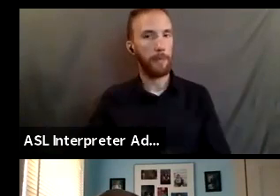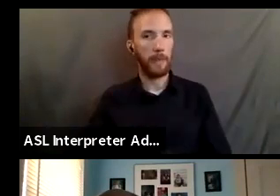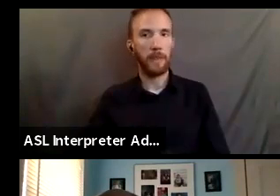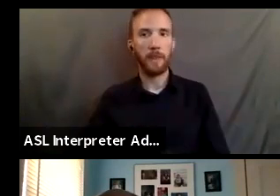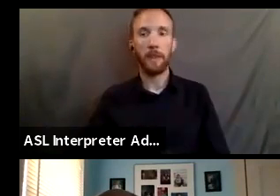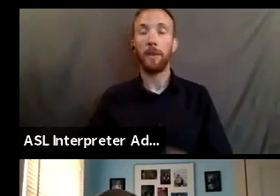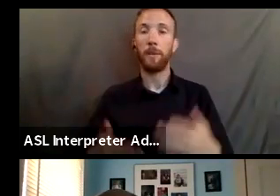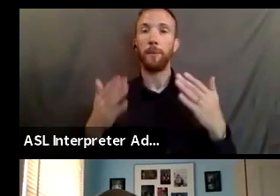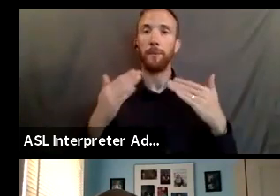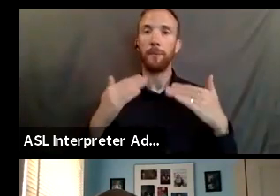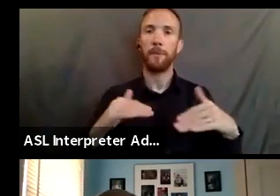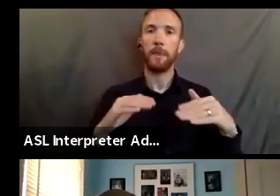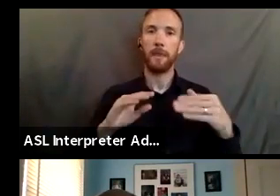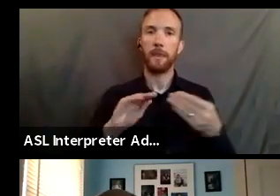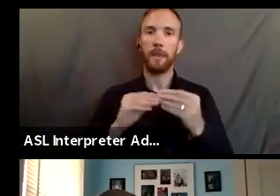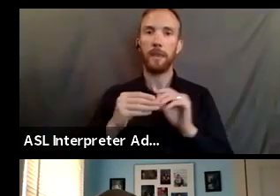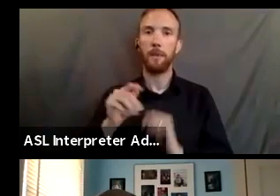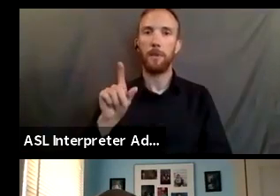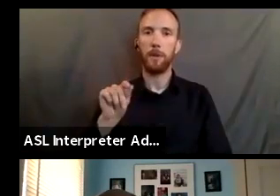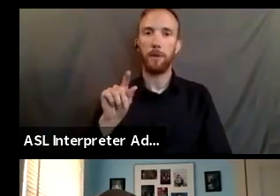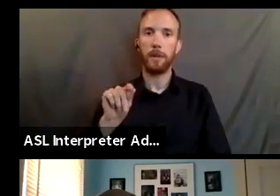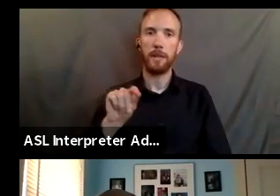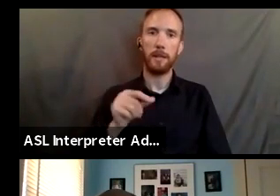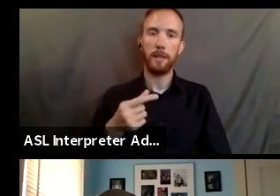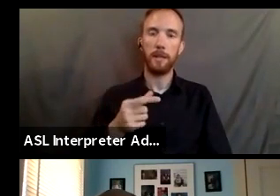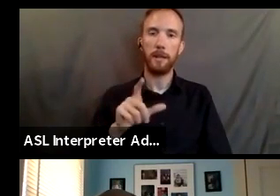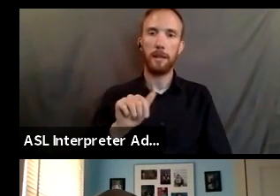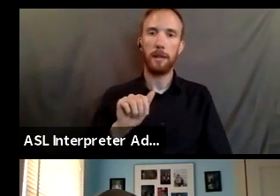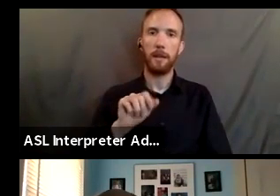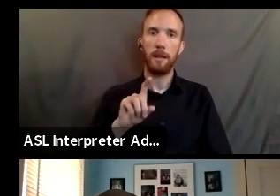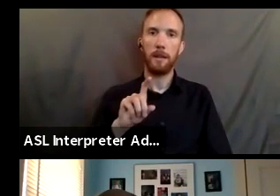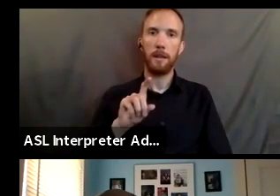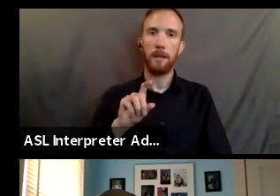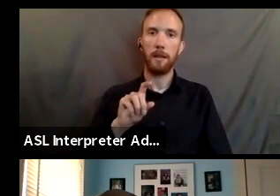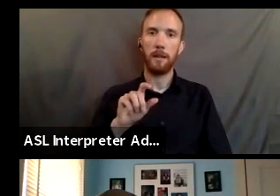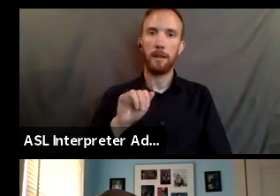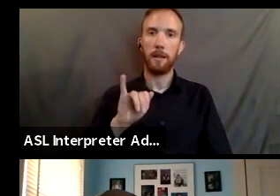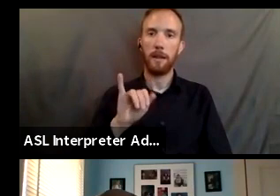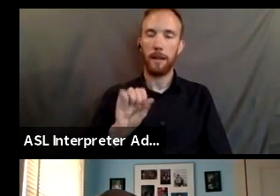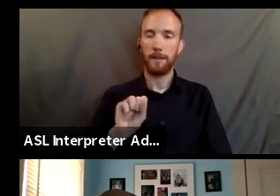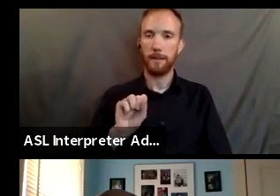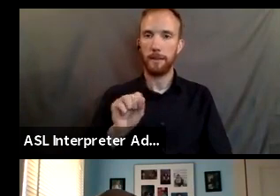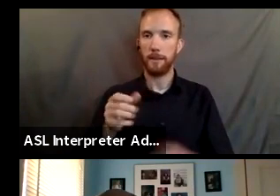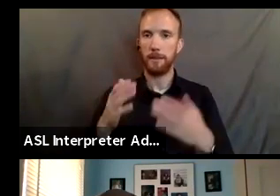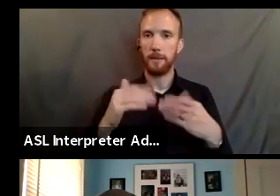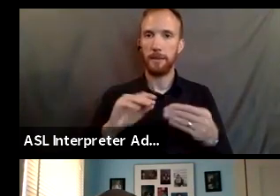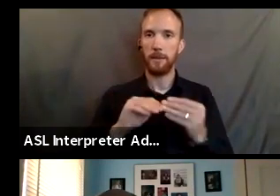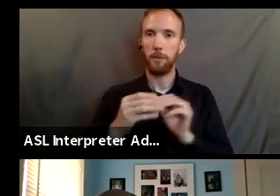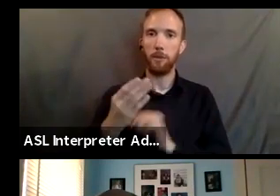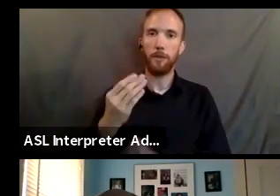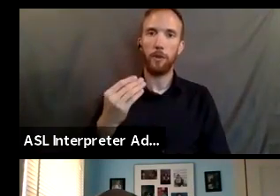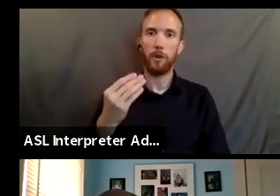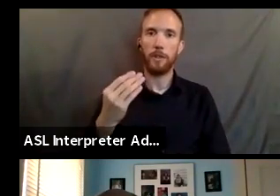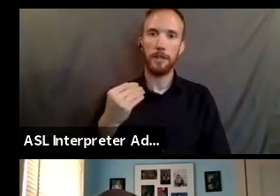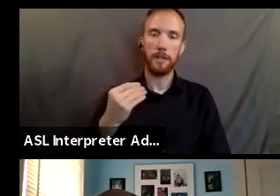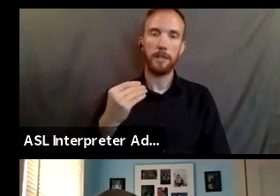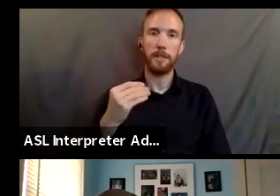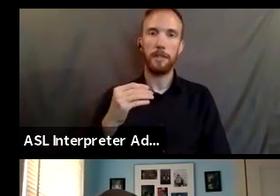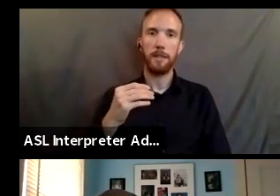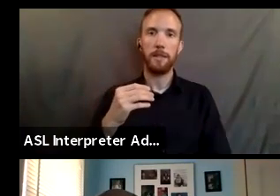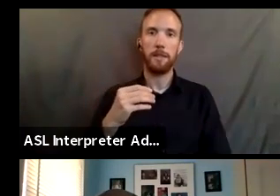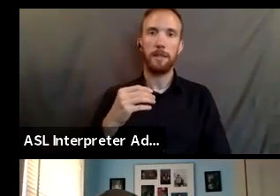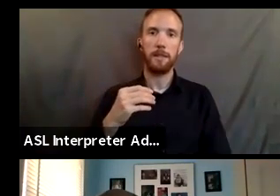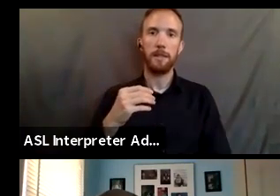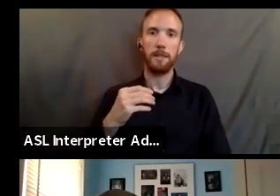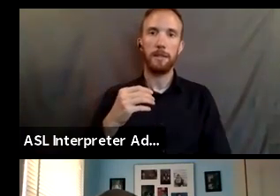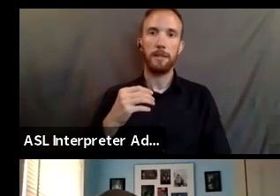speaker mr president speaker 20 gladys torres followed by speaker number 14 shania gray miss